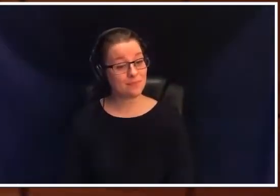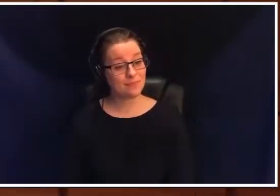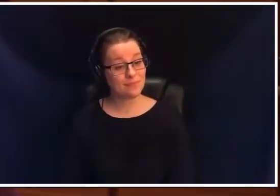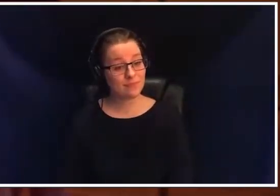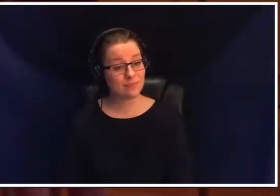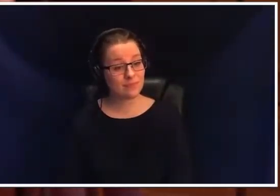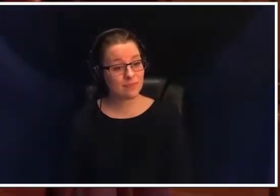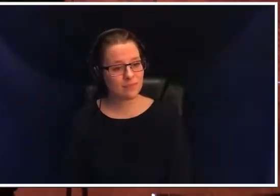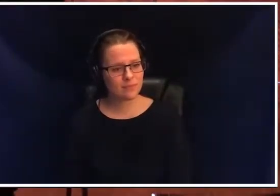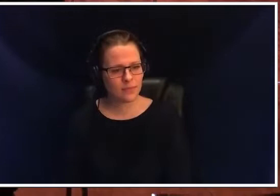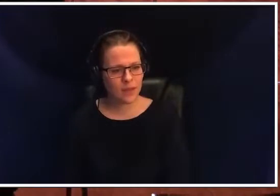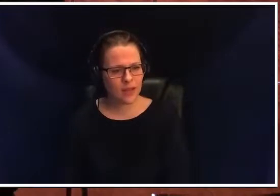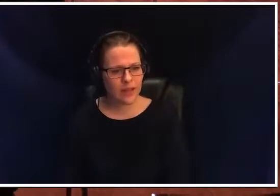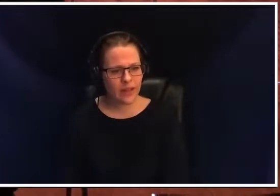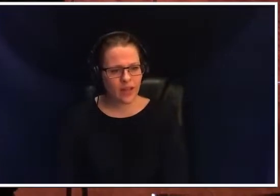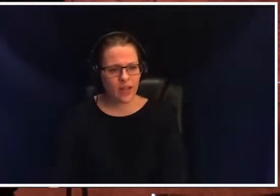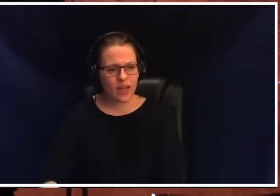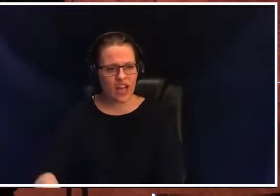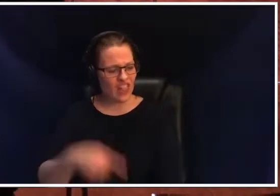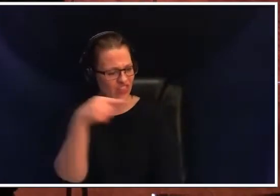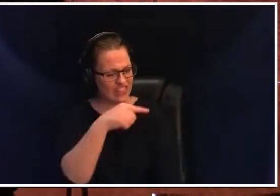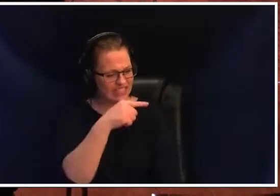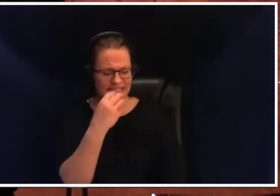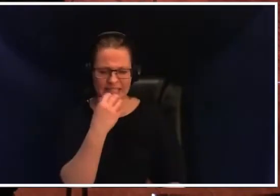This is a marvelous cookie.